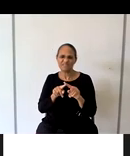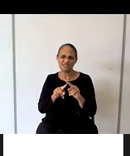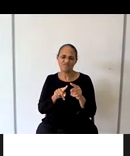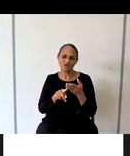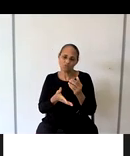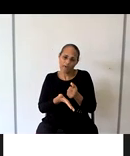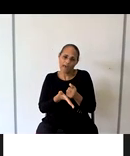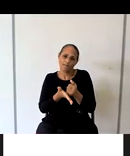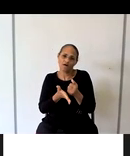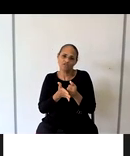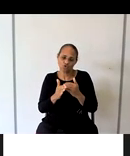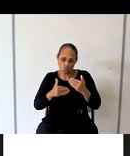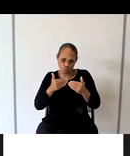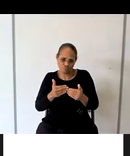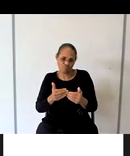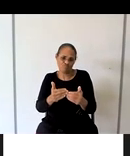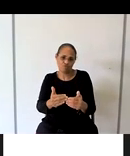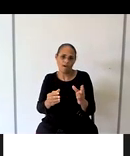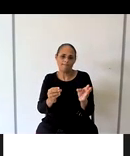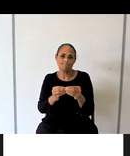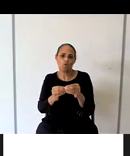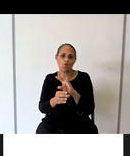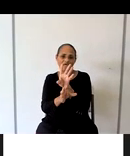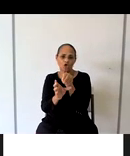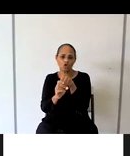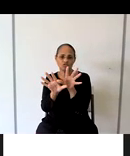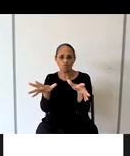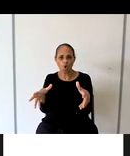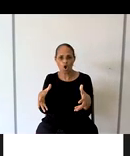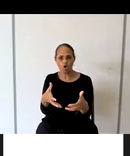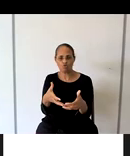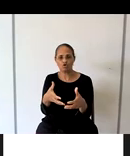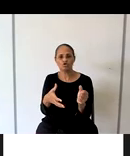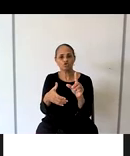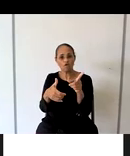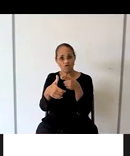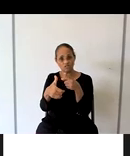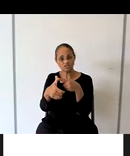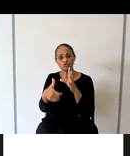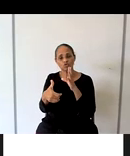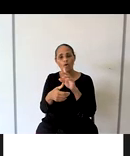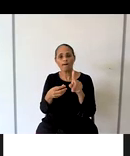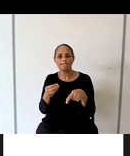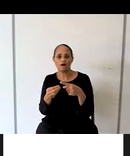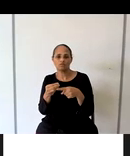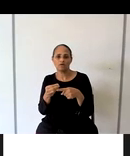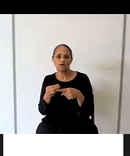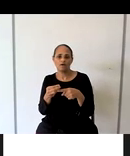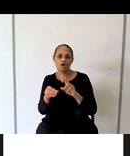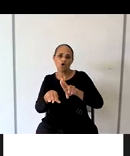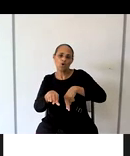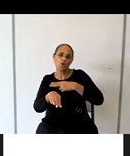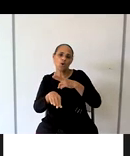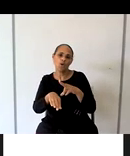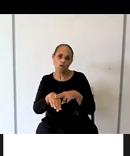us move towards a more inclusive world. So the first one I talk about is about